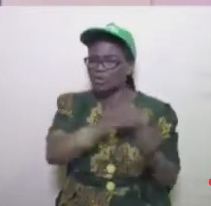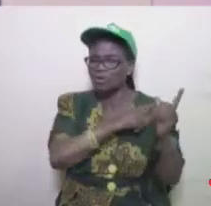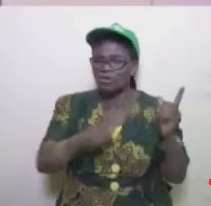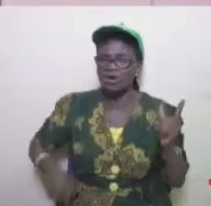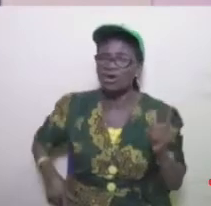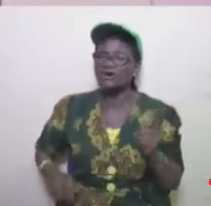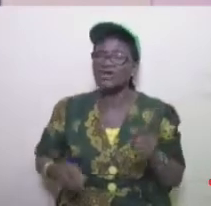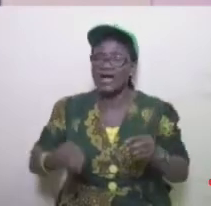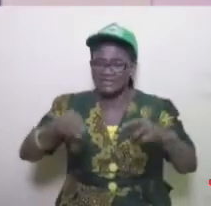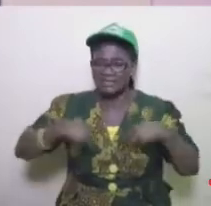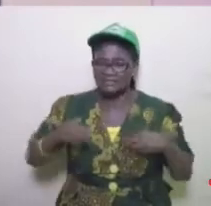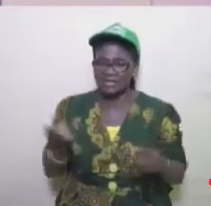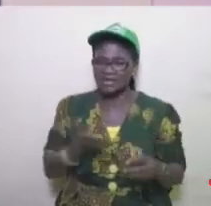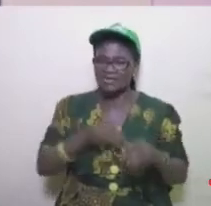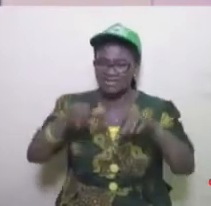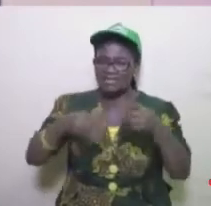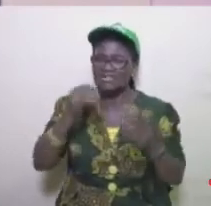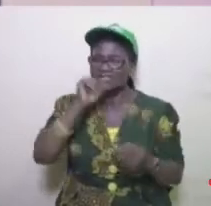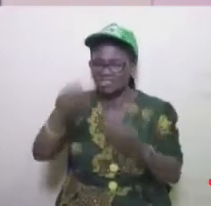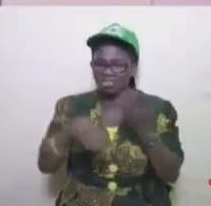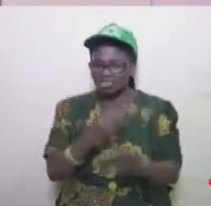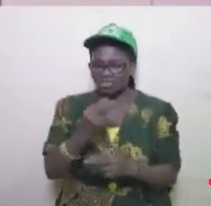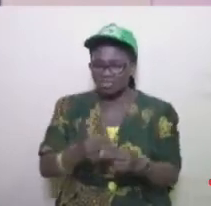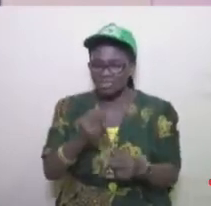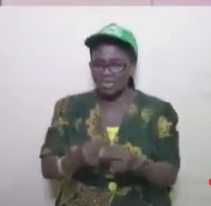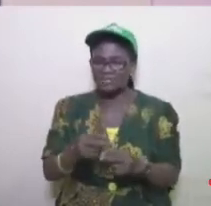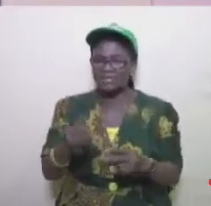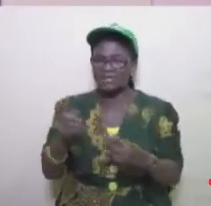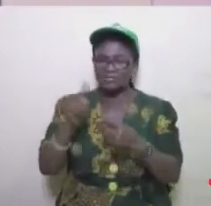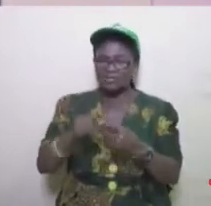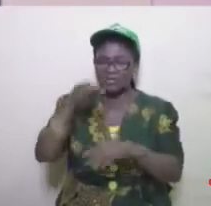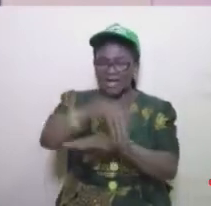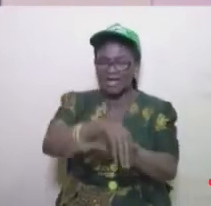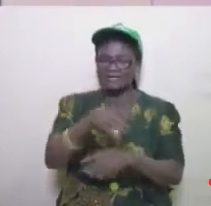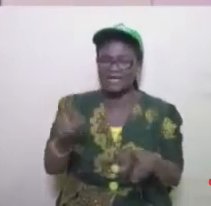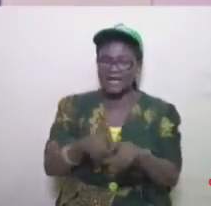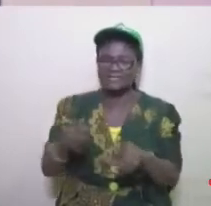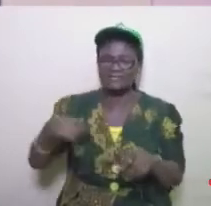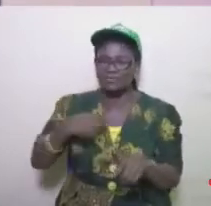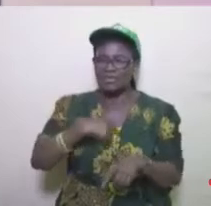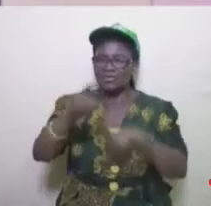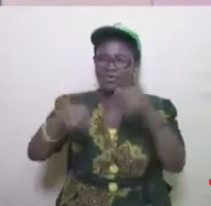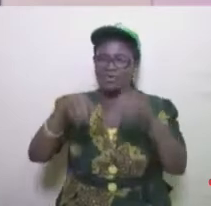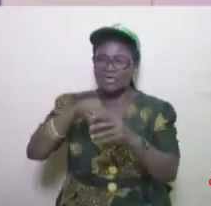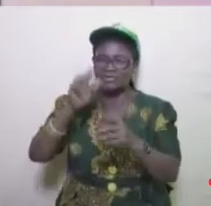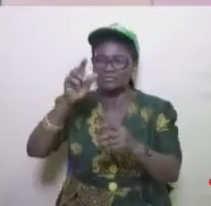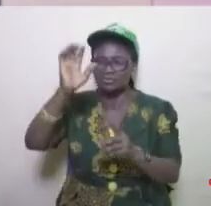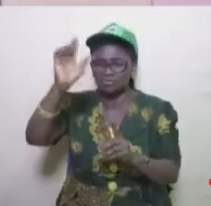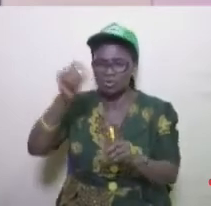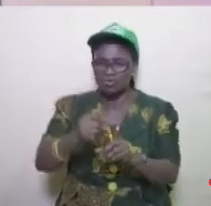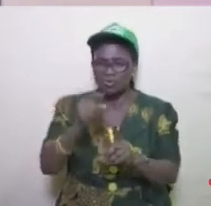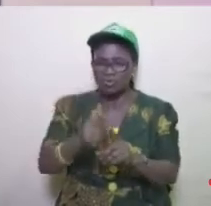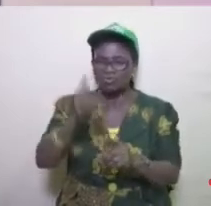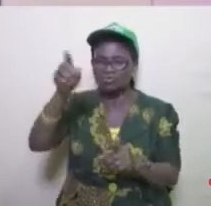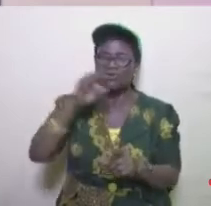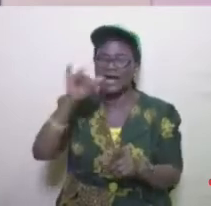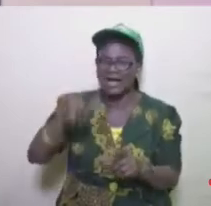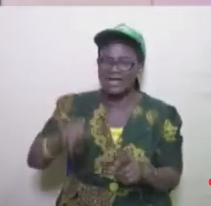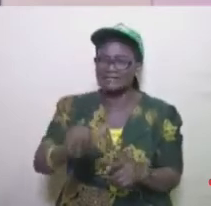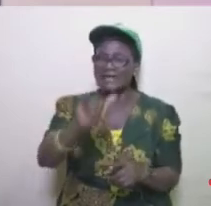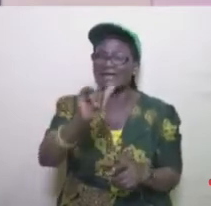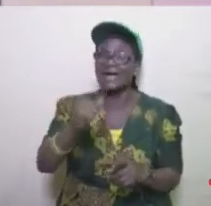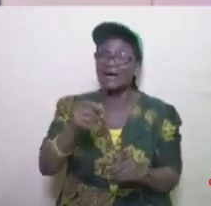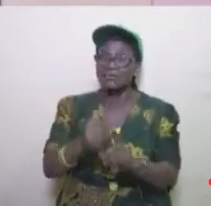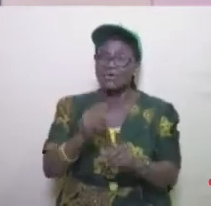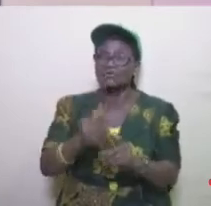of Jesus. Amen. Tonight, as we go into your word, you are the eternal word. You are the only one who